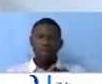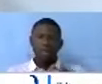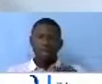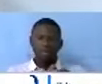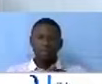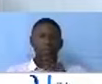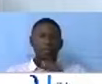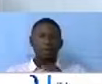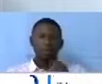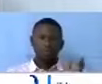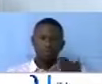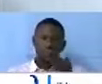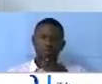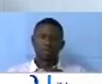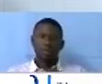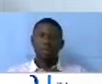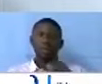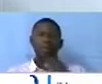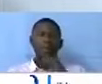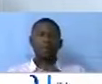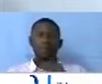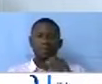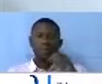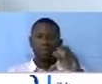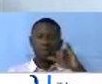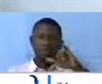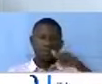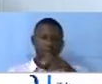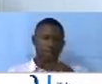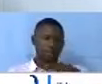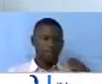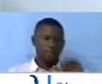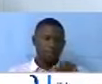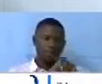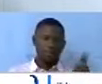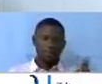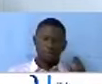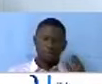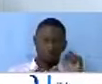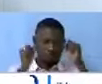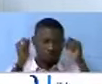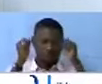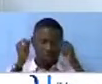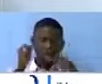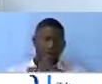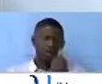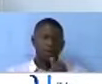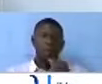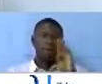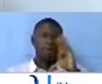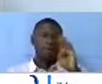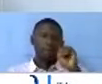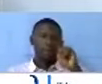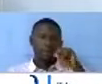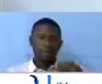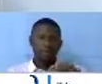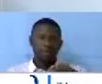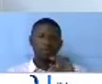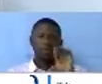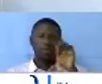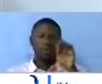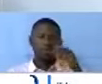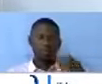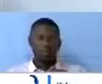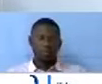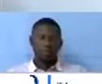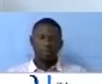That Mr. Jamme is protesting. And Ben called me. Ben, you don't want to know. You don't want to know. Actually, I